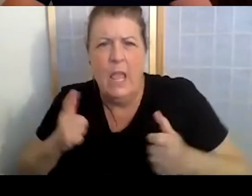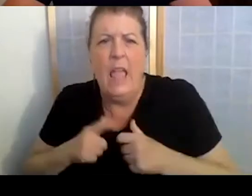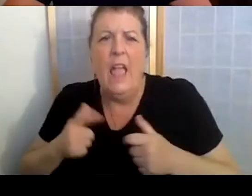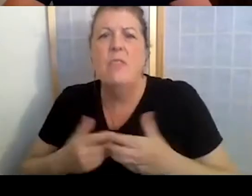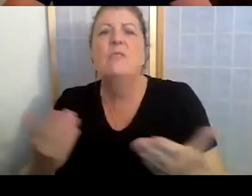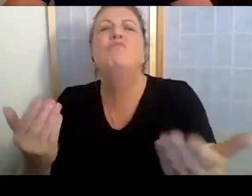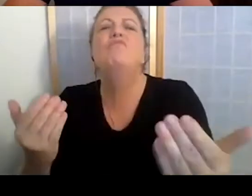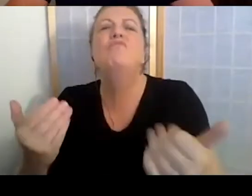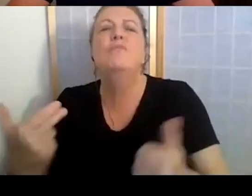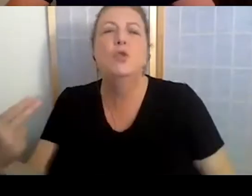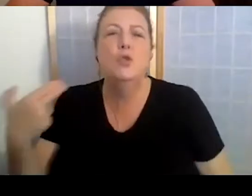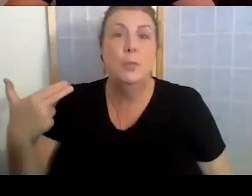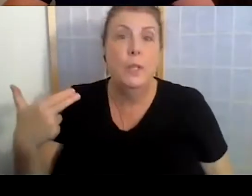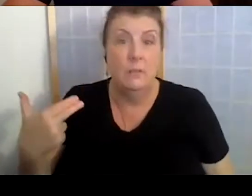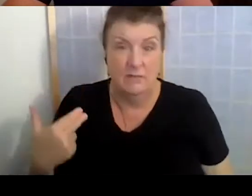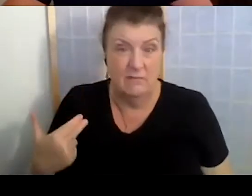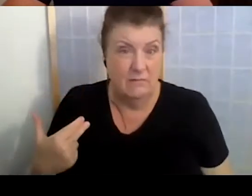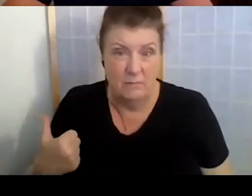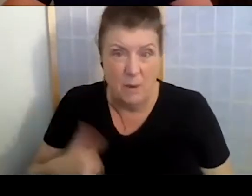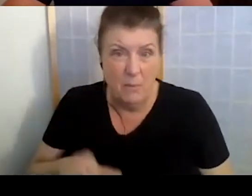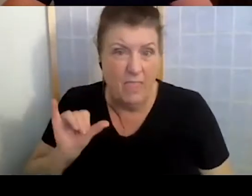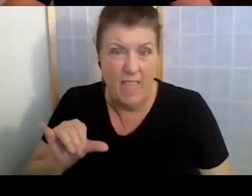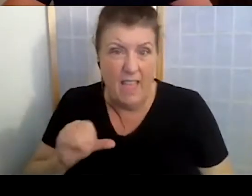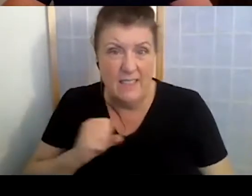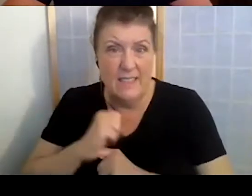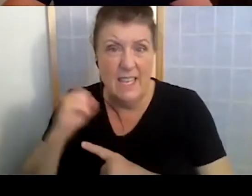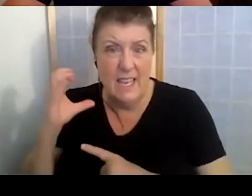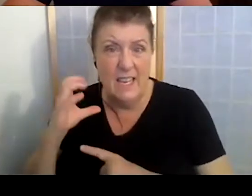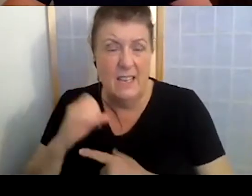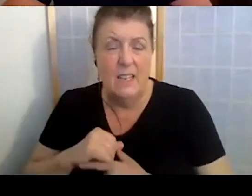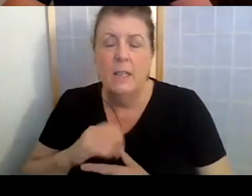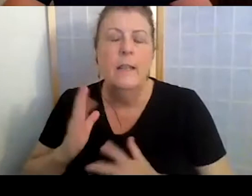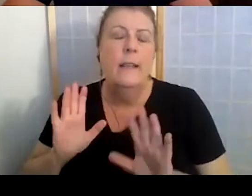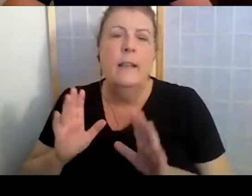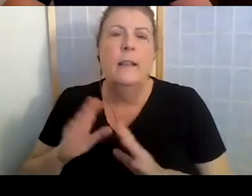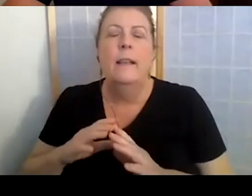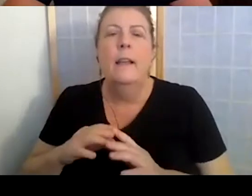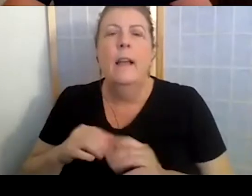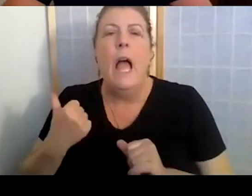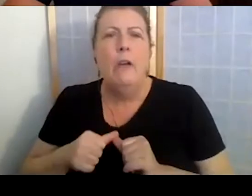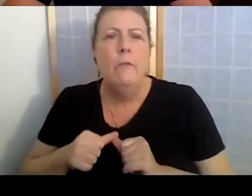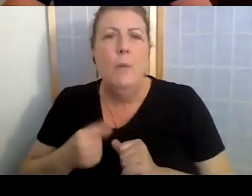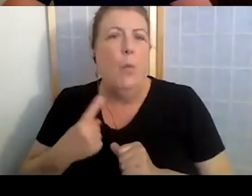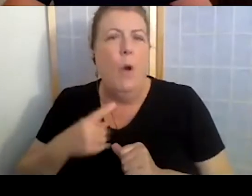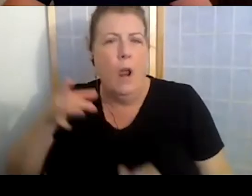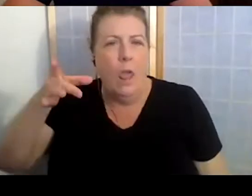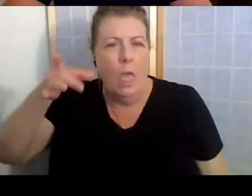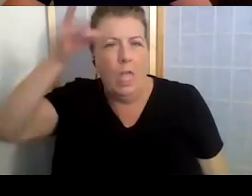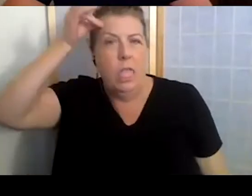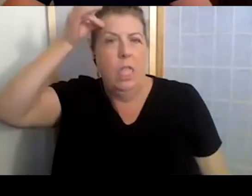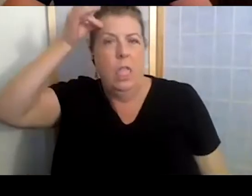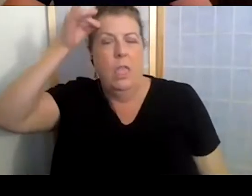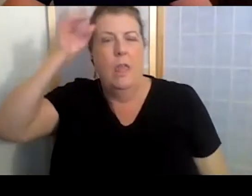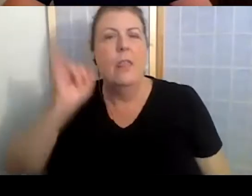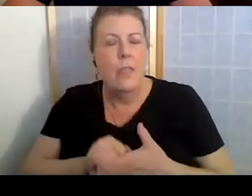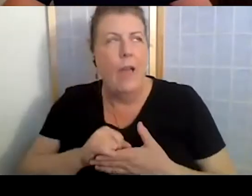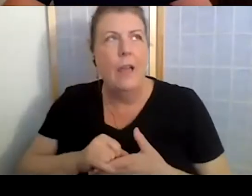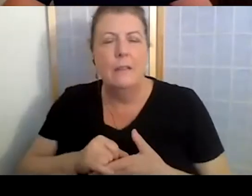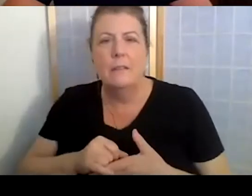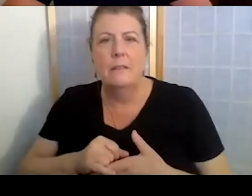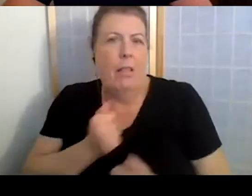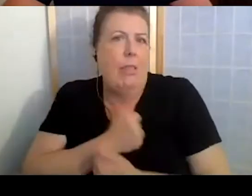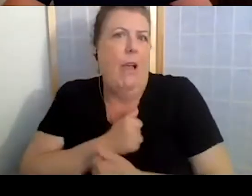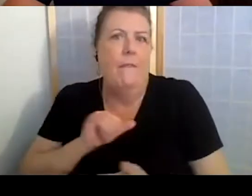favorite scenes of Leftovers. And I thought it was so weird and it stuck with me and sort of, I just found it haunting and like loved that episode.